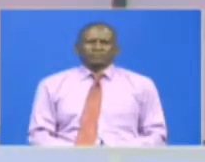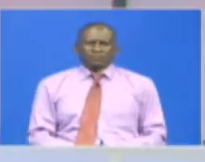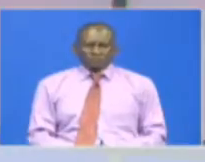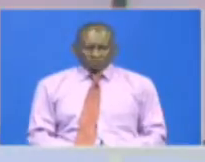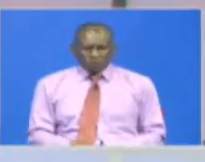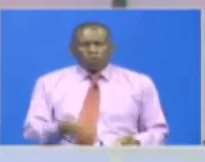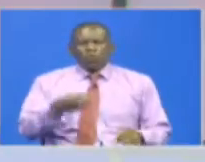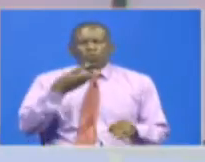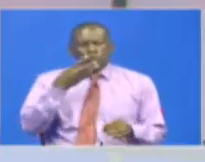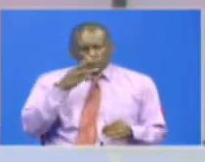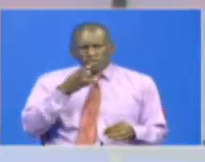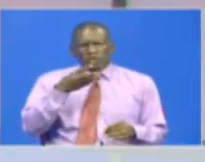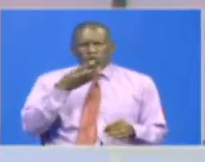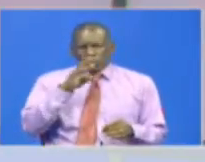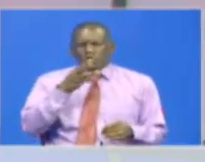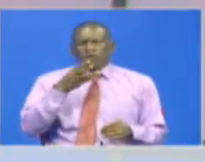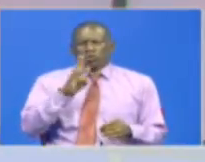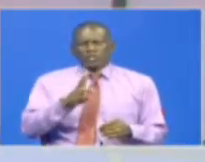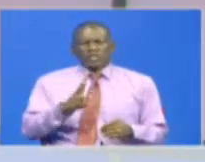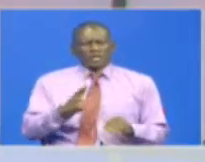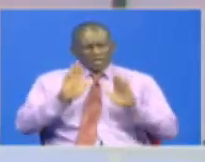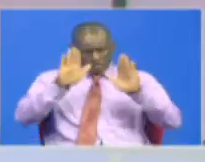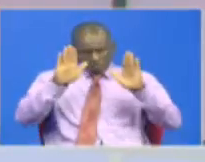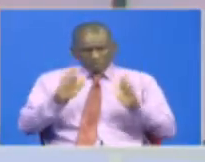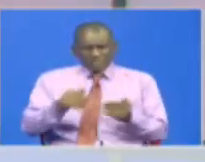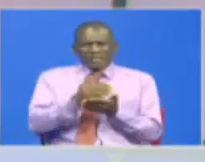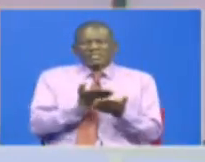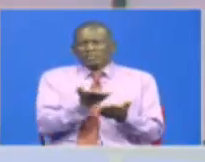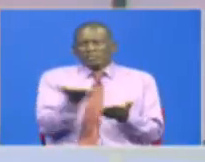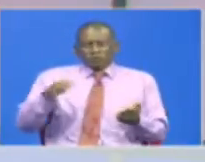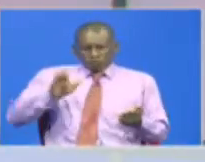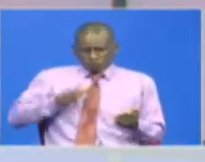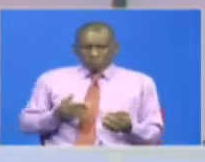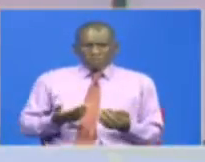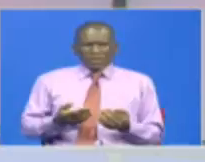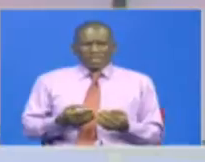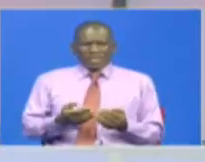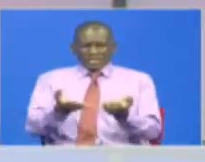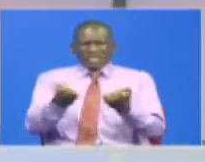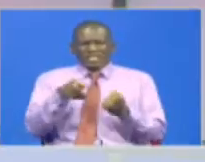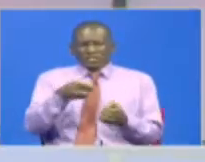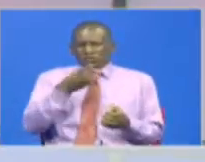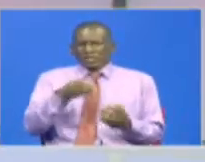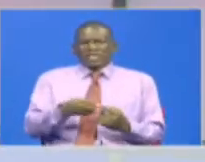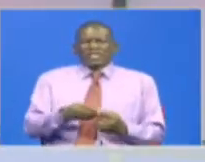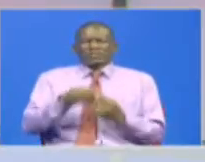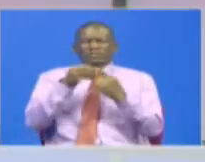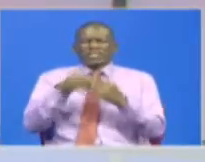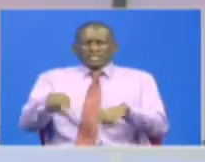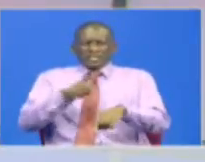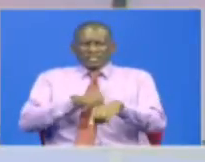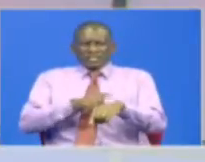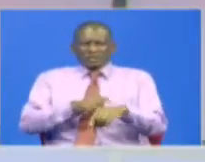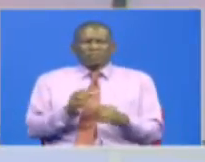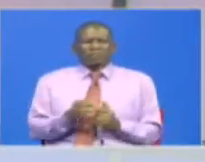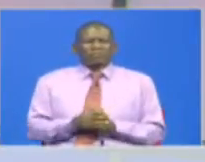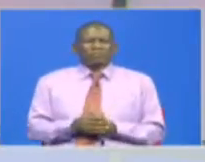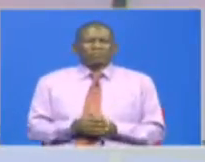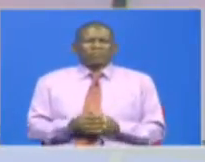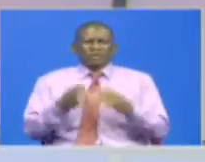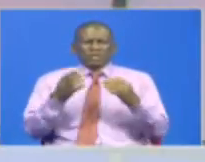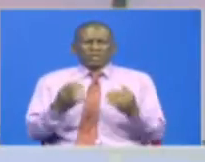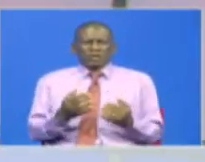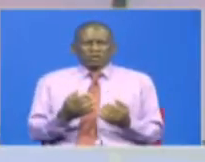Water relief indeed, something that those women so urgently need, especially during this time. Now, calm is